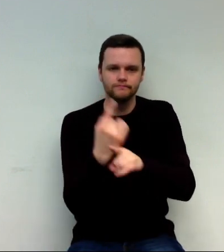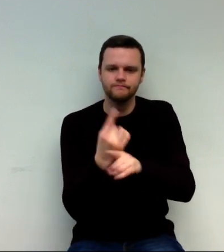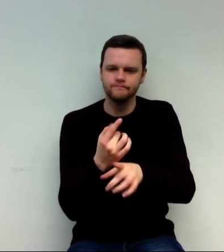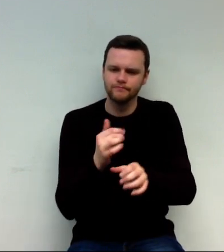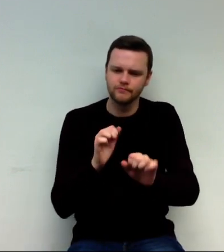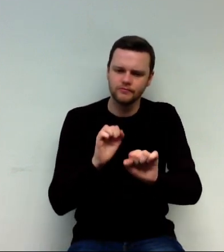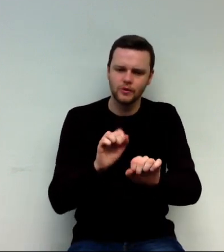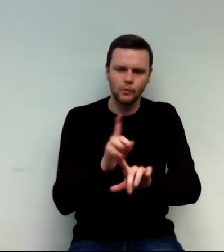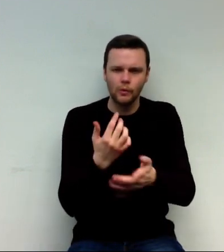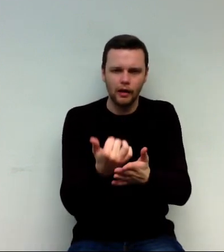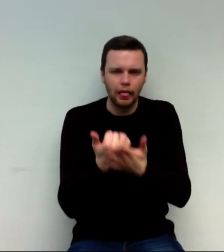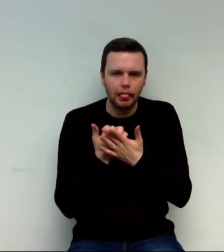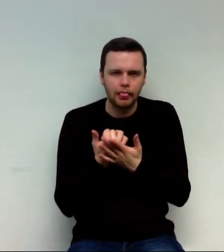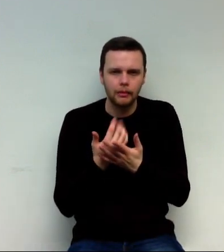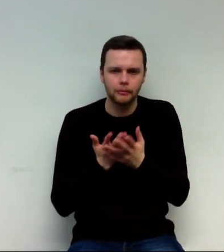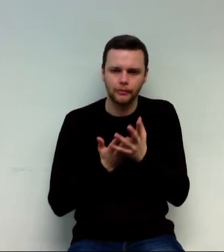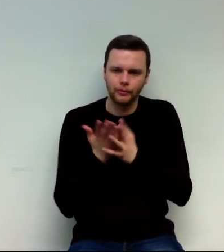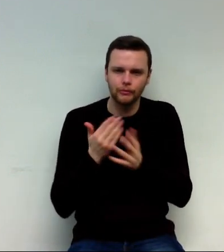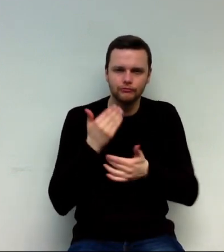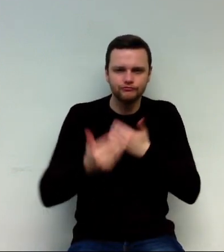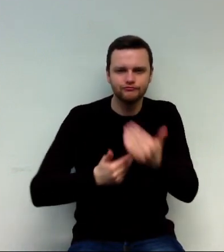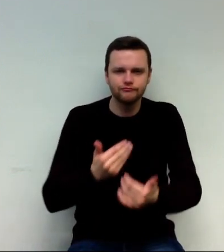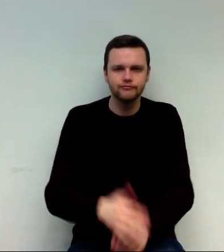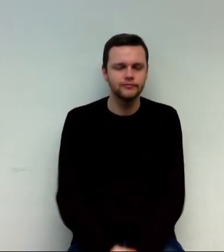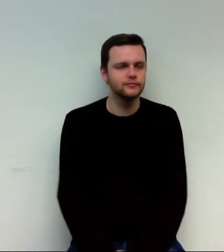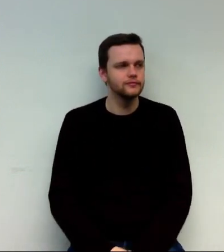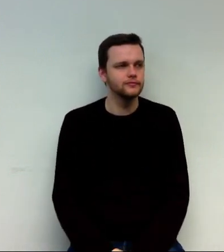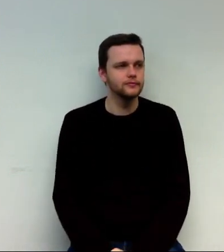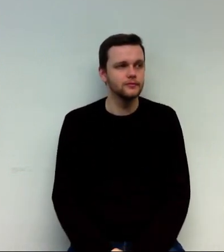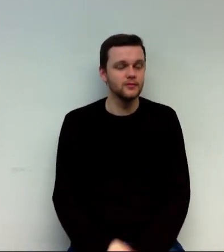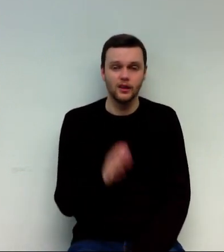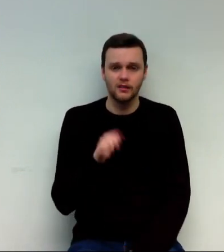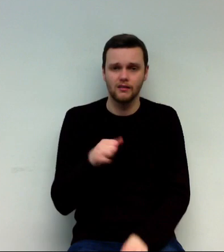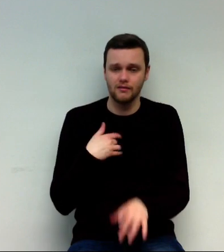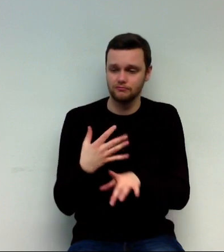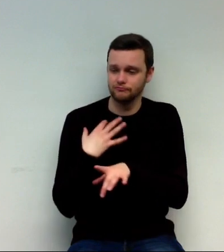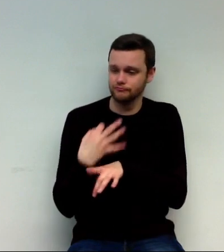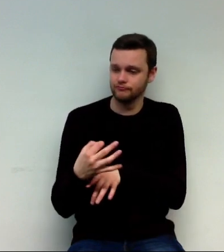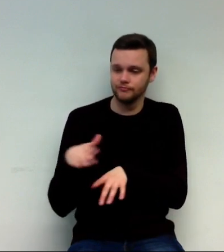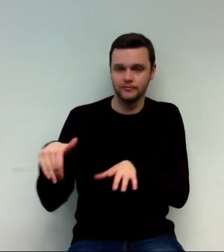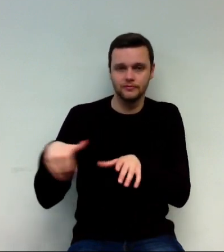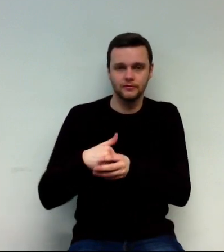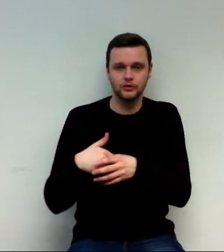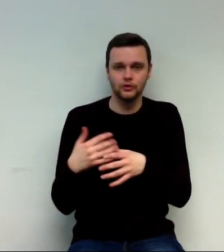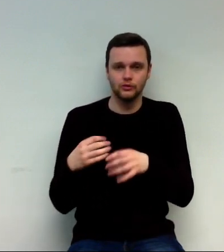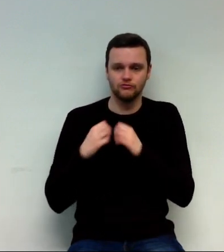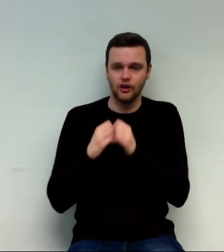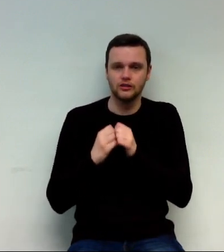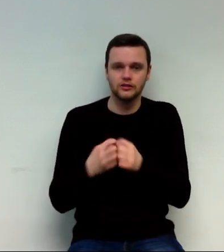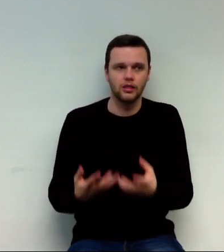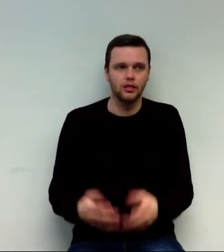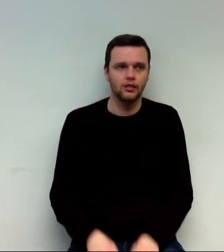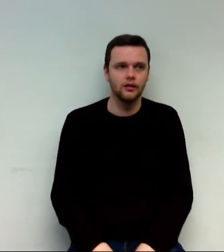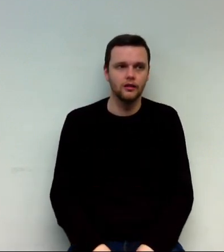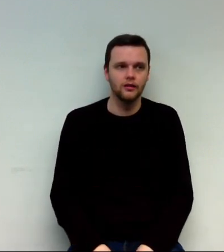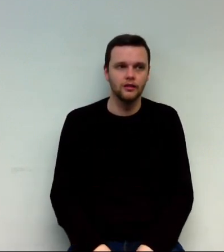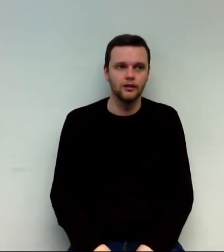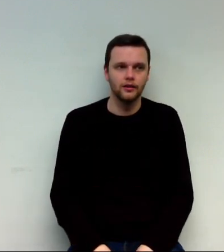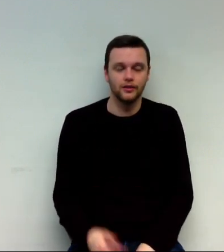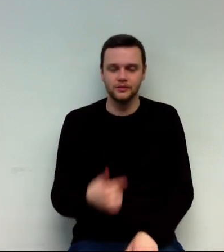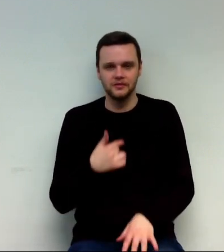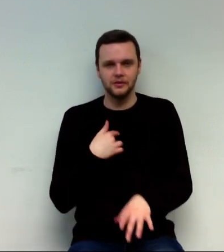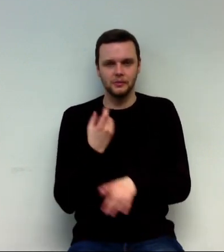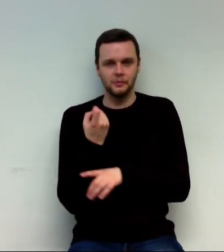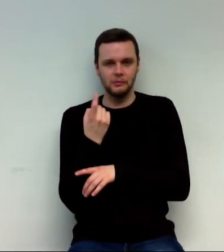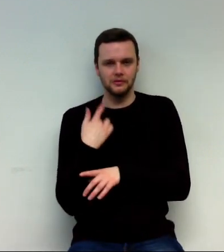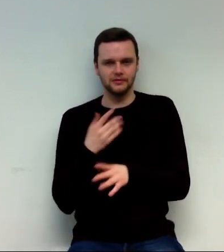what would help, just to get a sense. Absolutely, invite people along to your rehearsals. Also, to play my registration card just